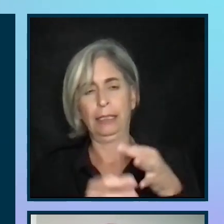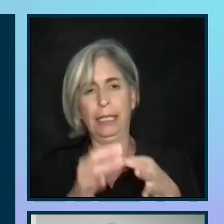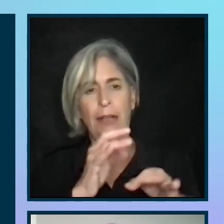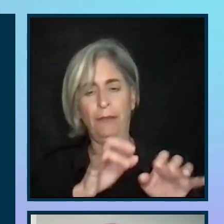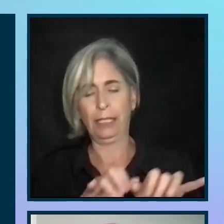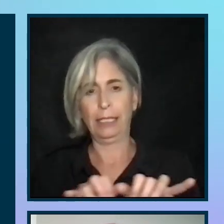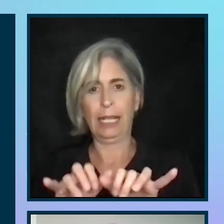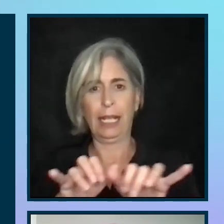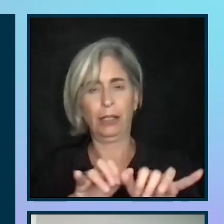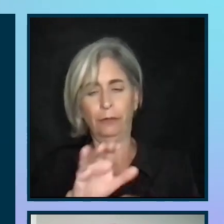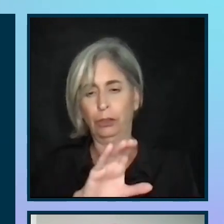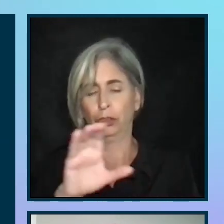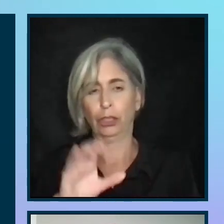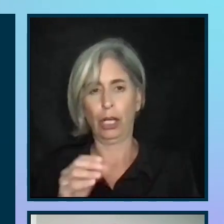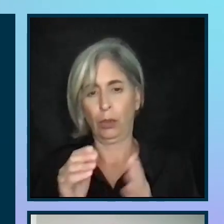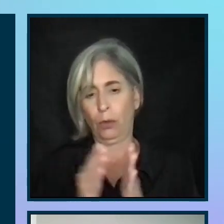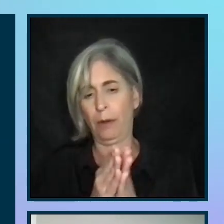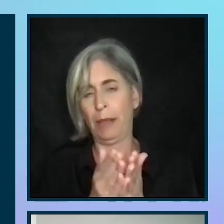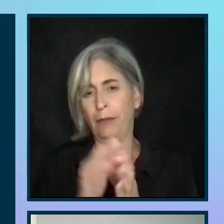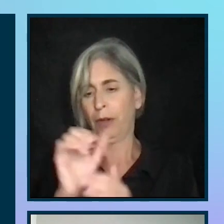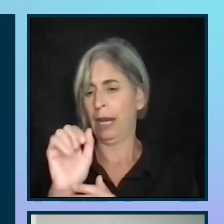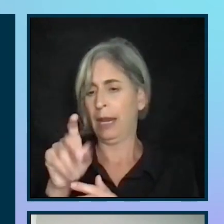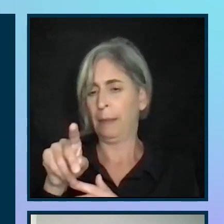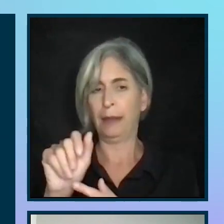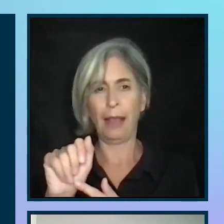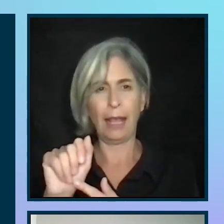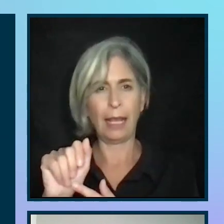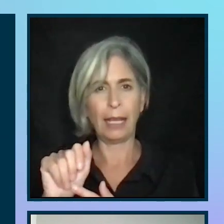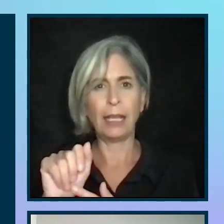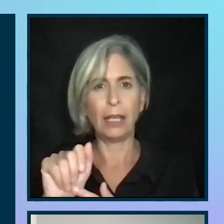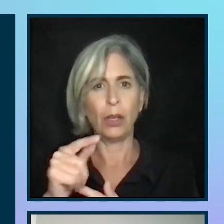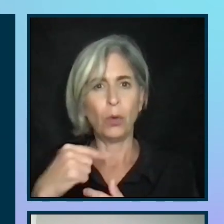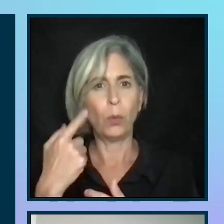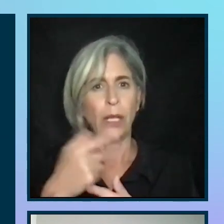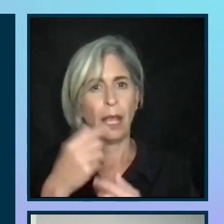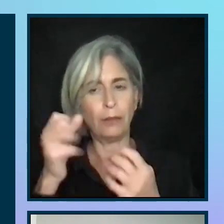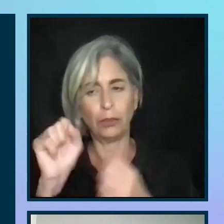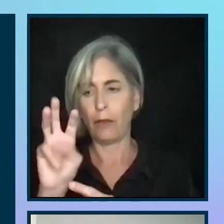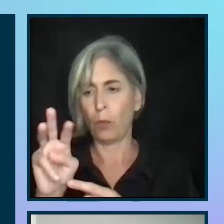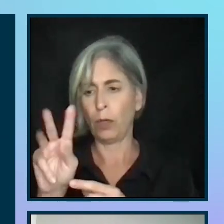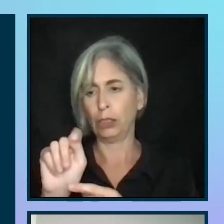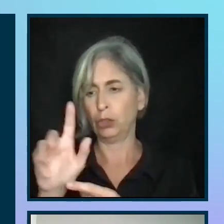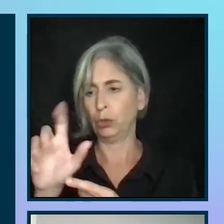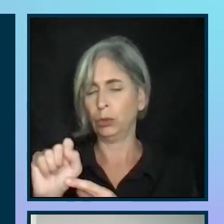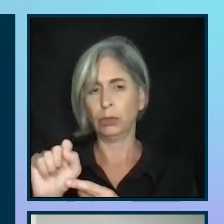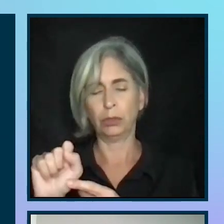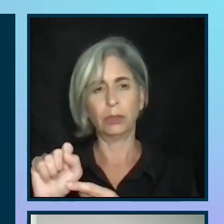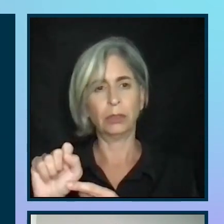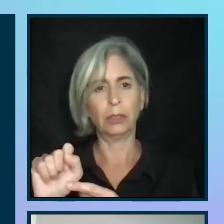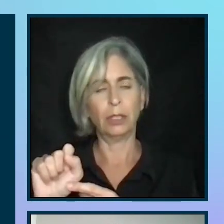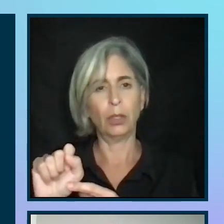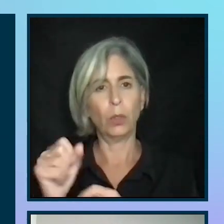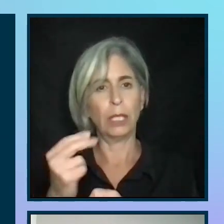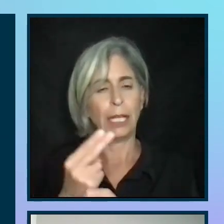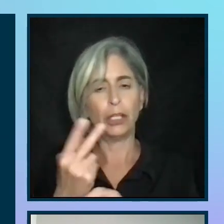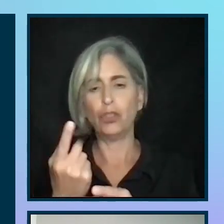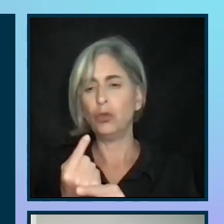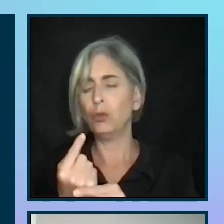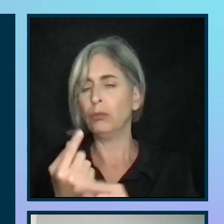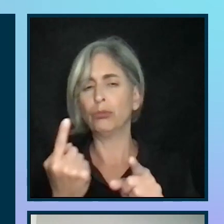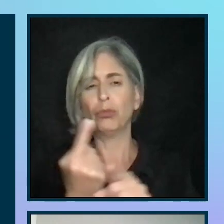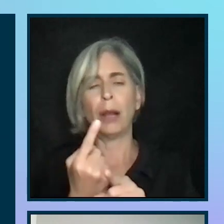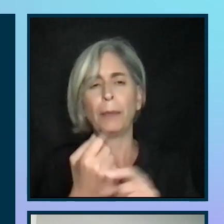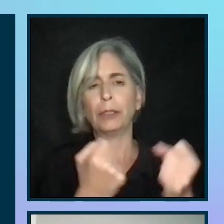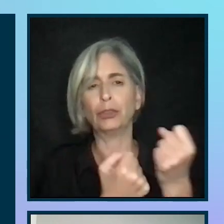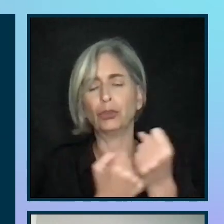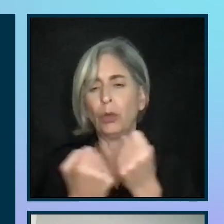standard for Chicago Manual or for APA, we have software tools that are configured so that we can do proper structuring of